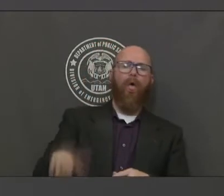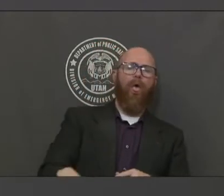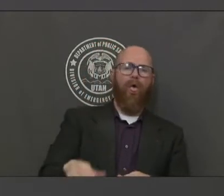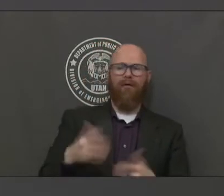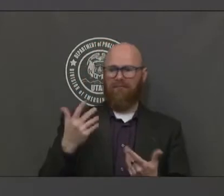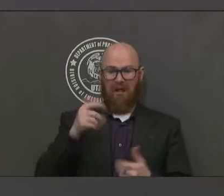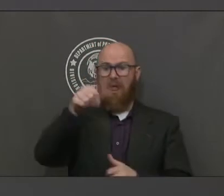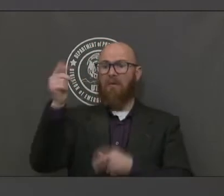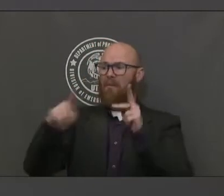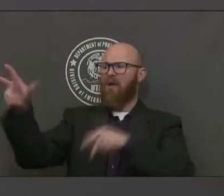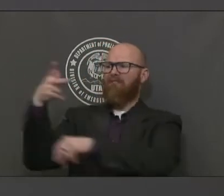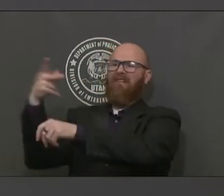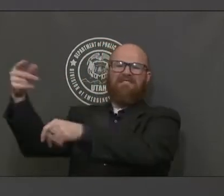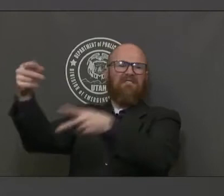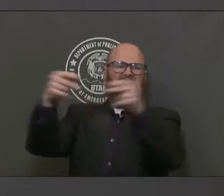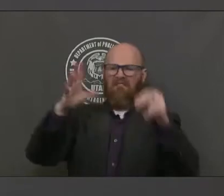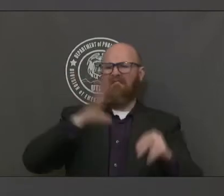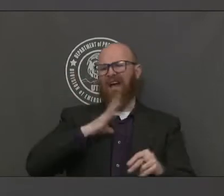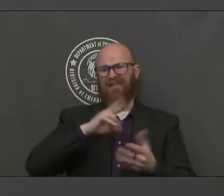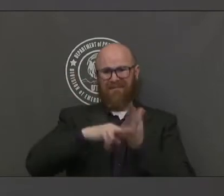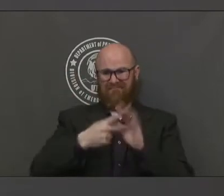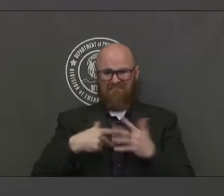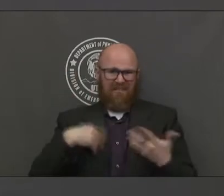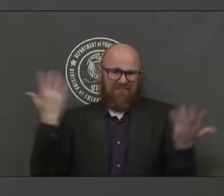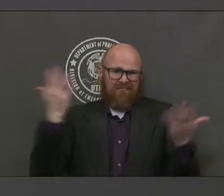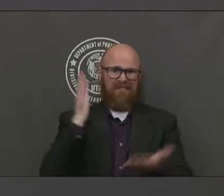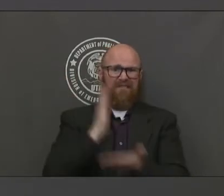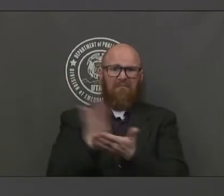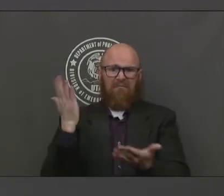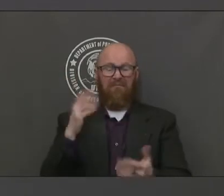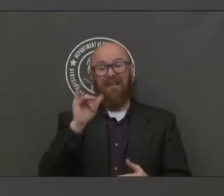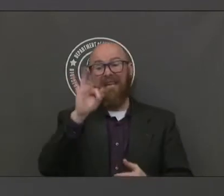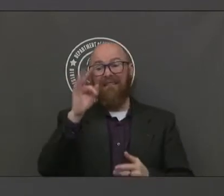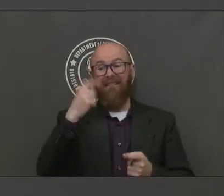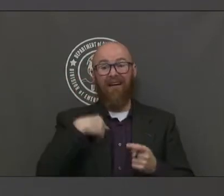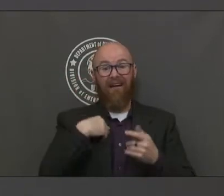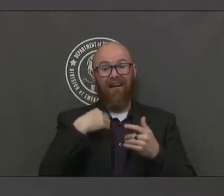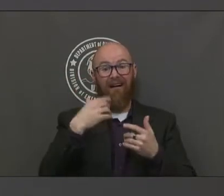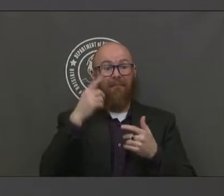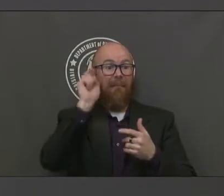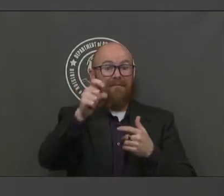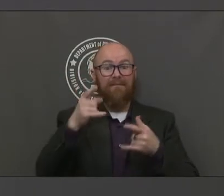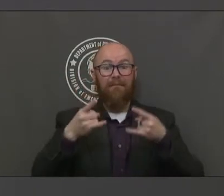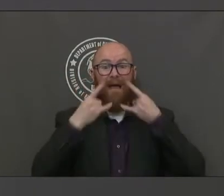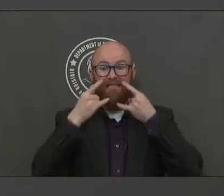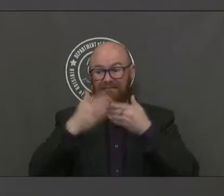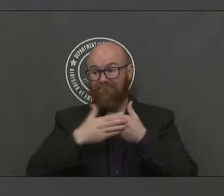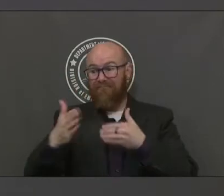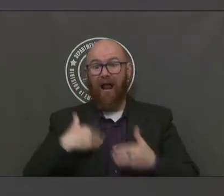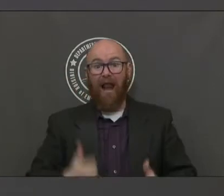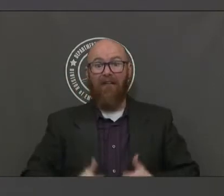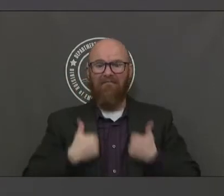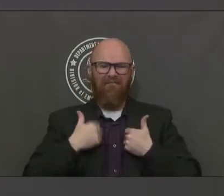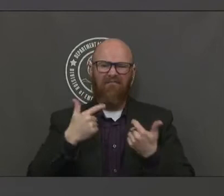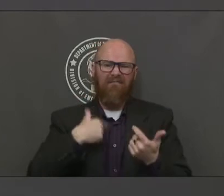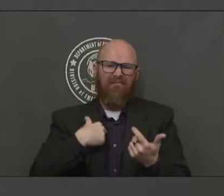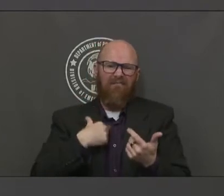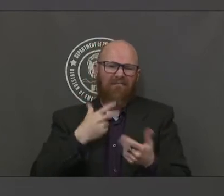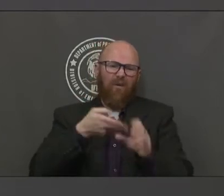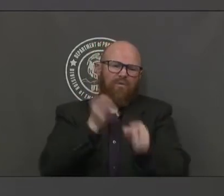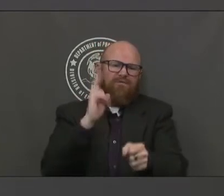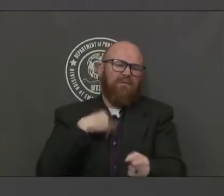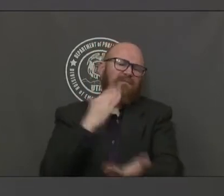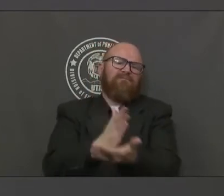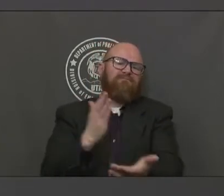pedal, right? Because they'll say, well, look, if we're just going to do this forever, then screw it, I'm out, right? And that's what we don't want to happen,